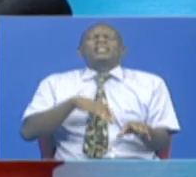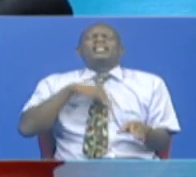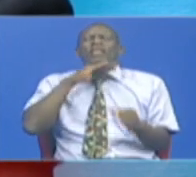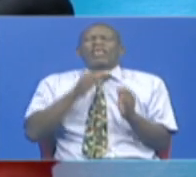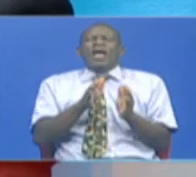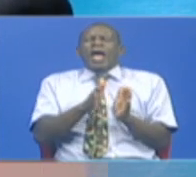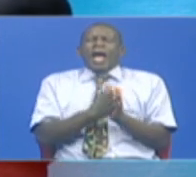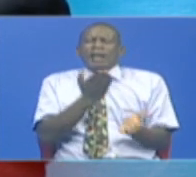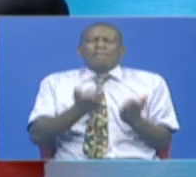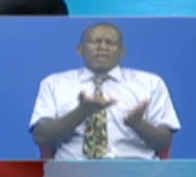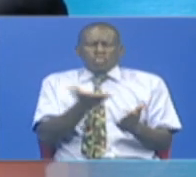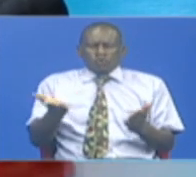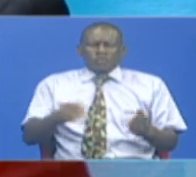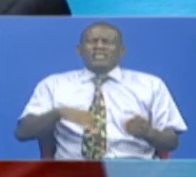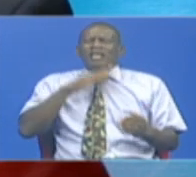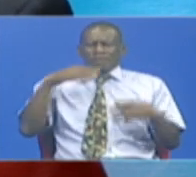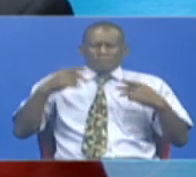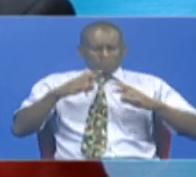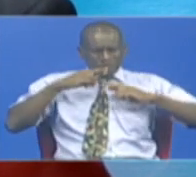the souls of the departed.